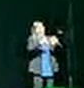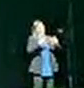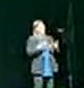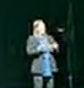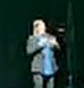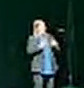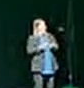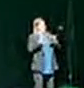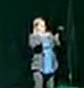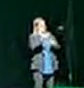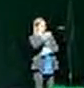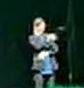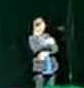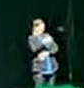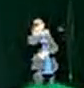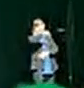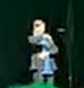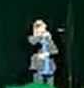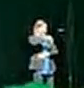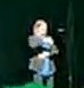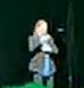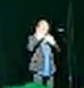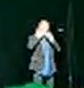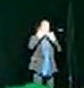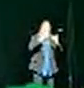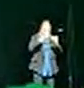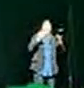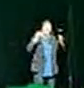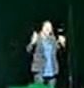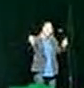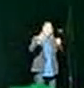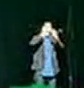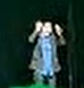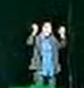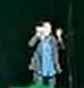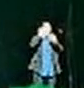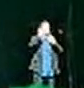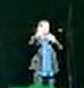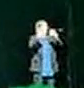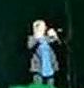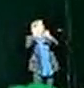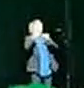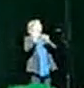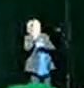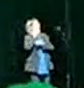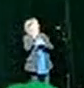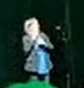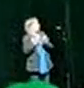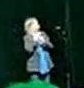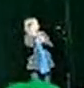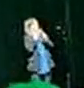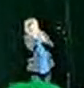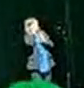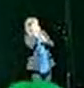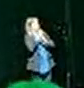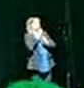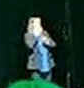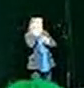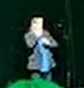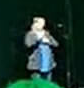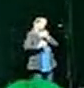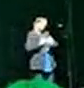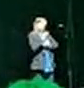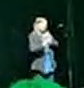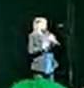The Culture Awards now provides the city with an opportunity to thank and celebrate her achievements. A tenacious and creative